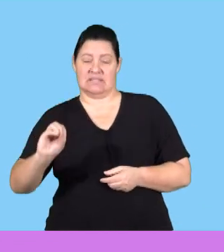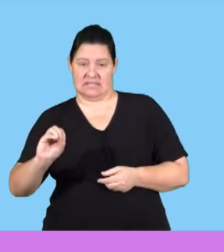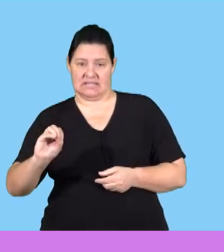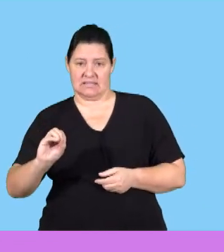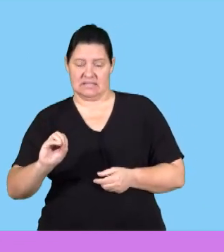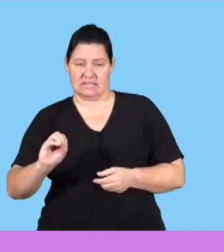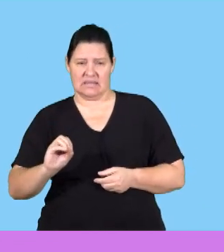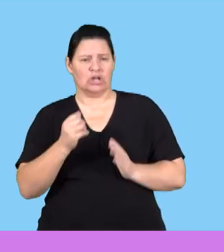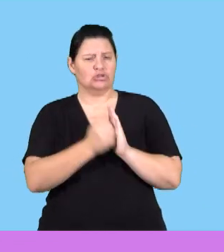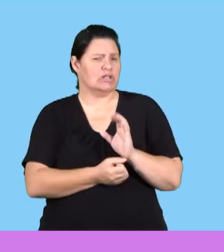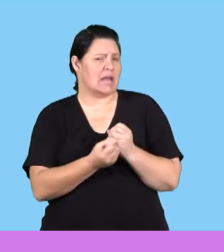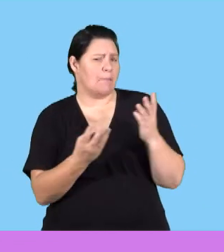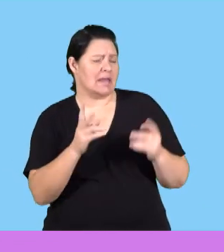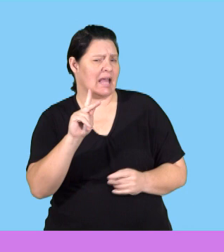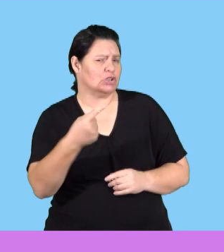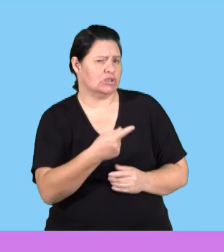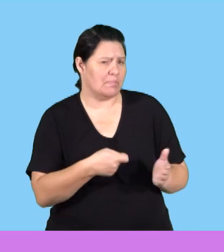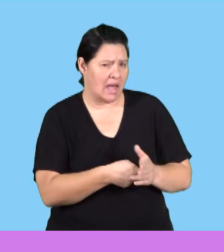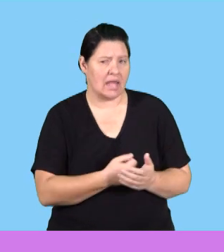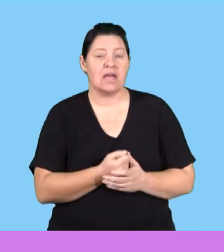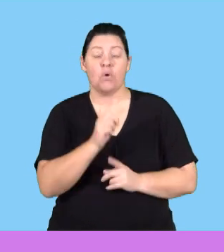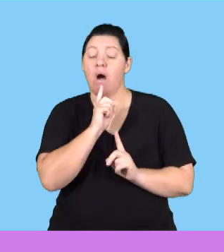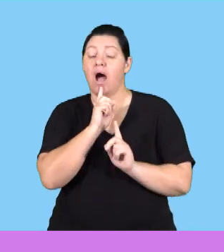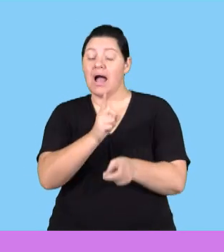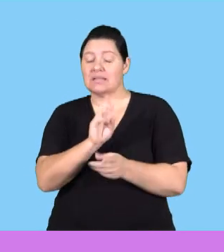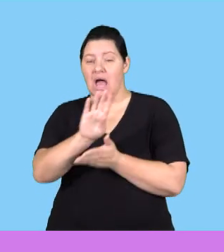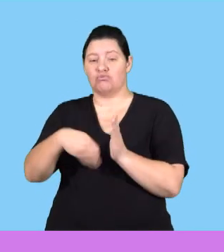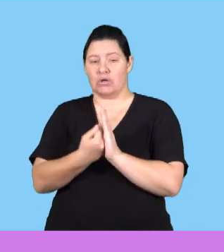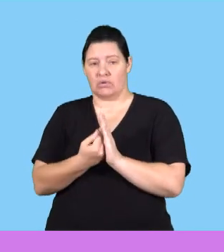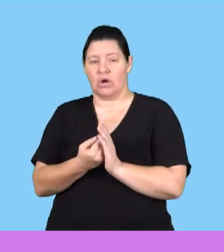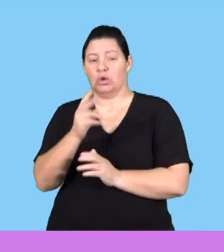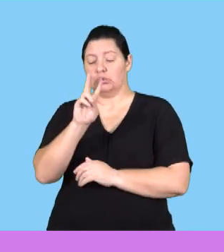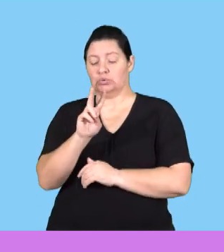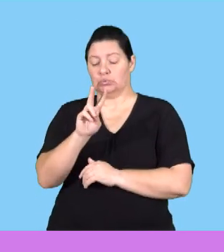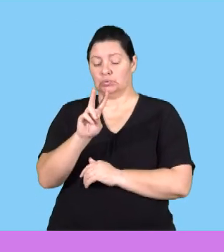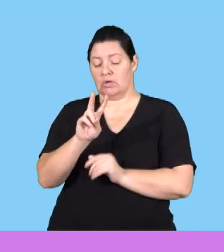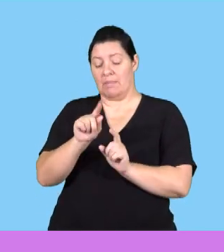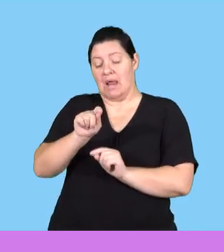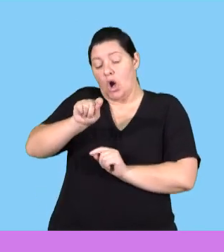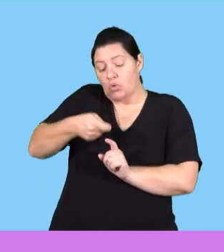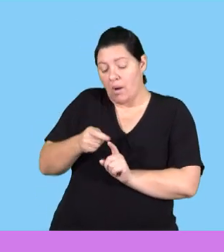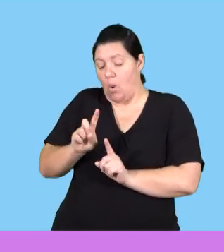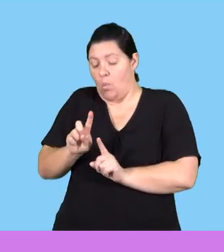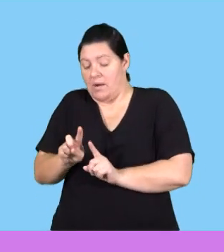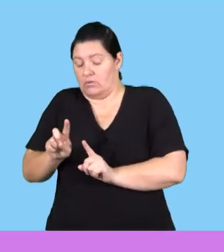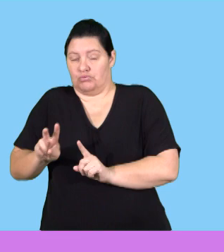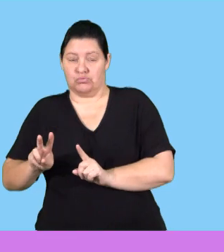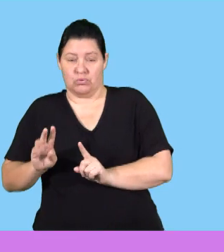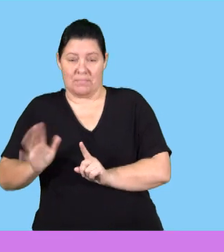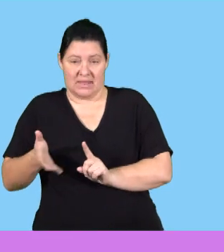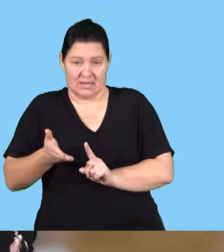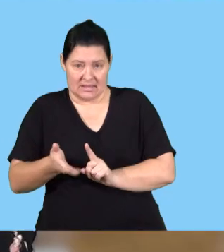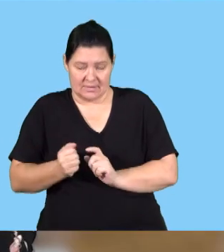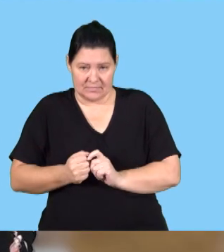rand? And the second question is round off your answer to 2 decimal places. So with this